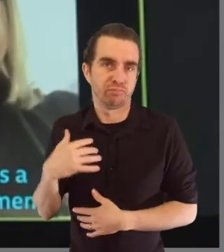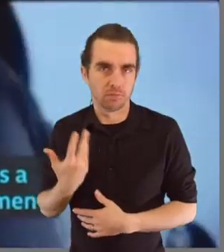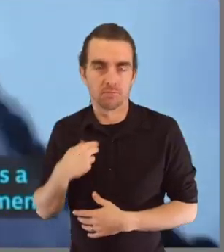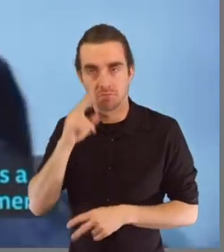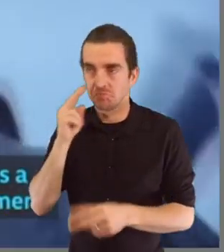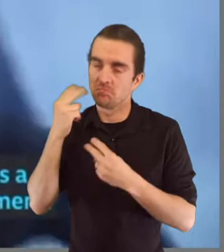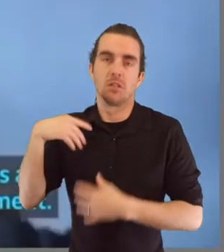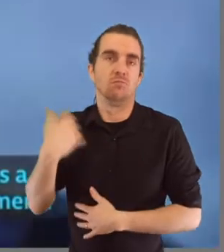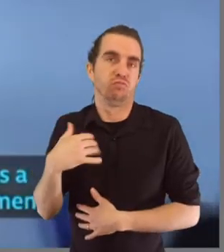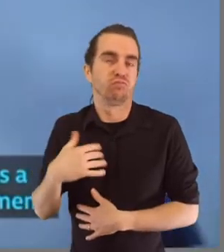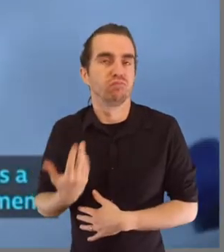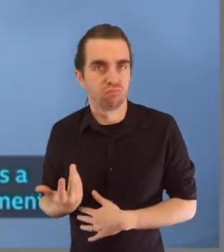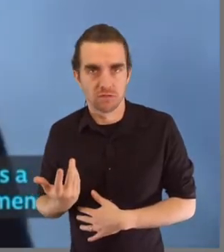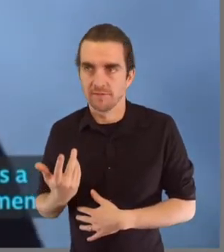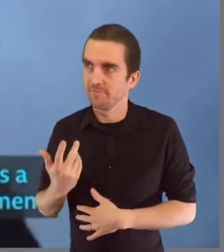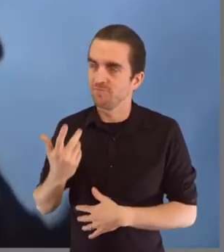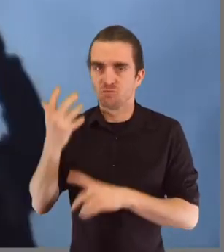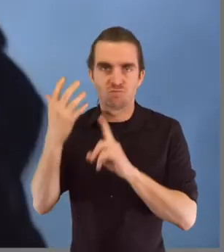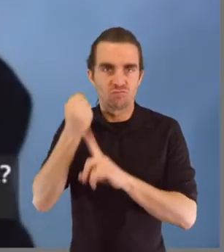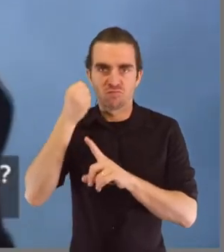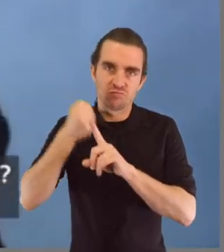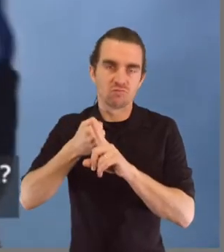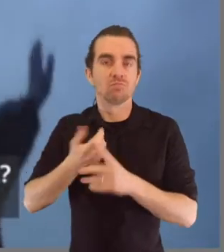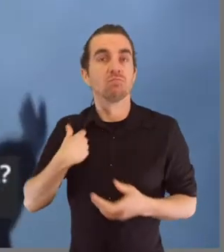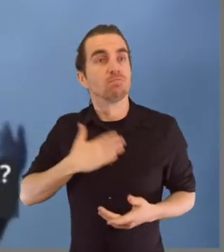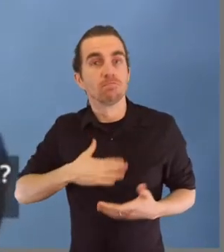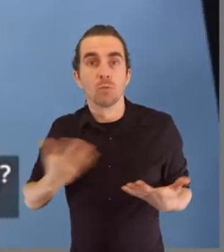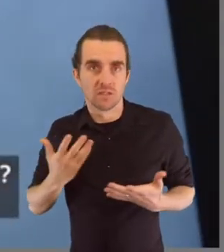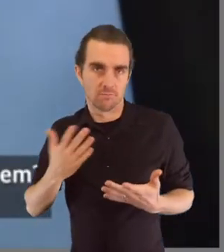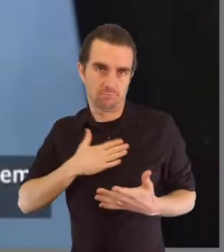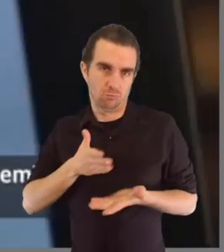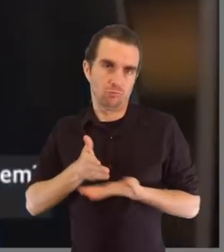really significant moment.